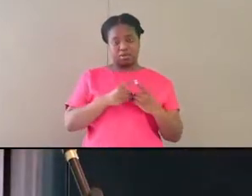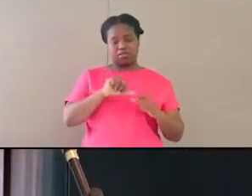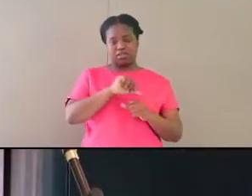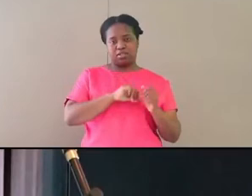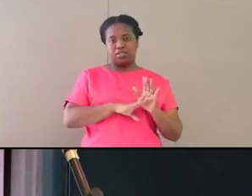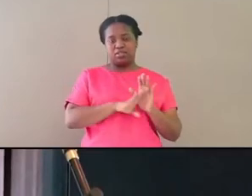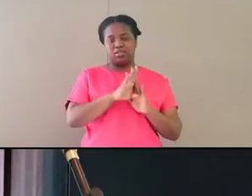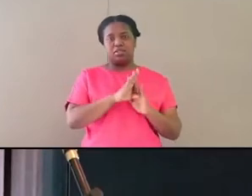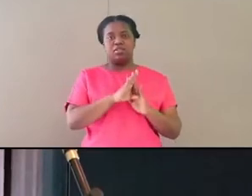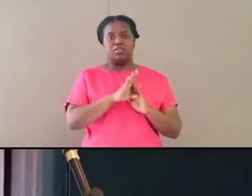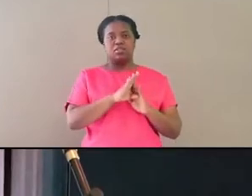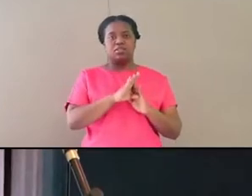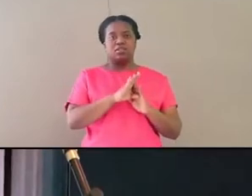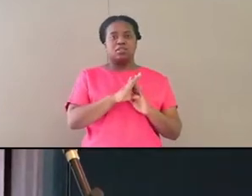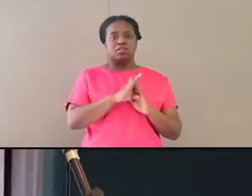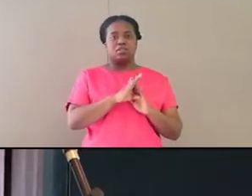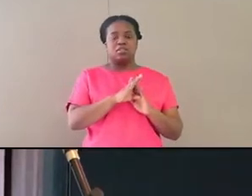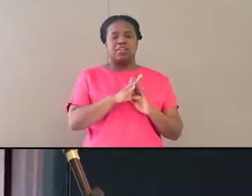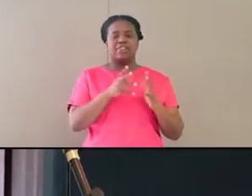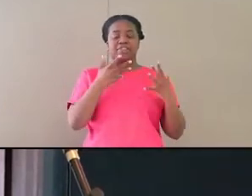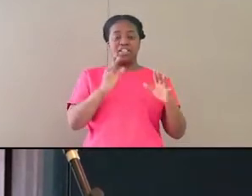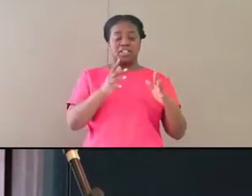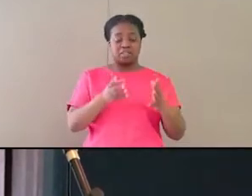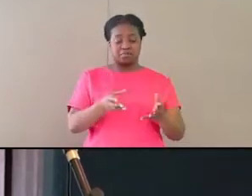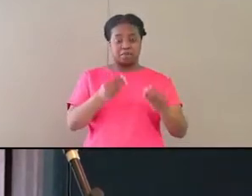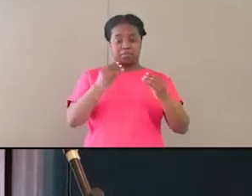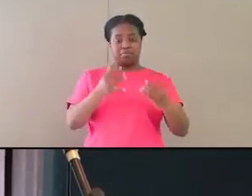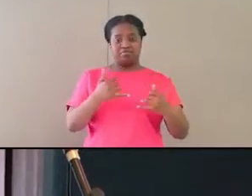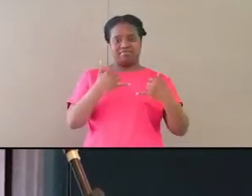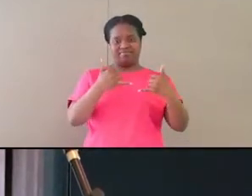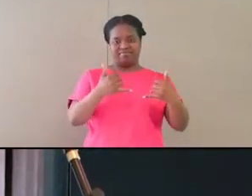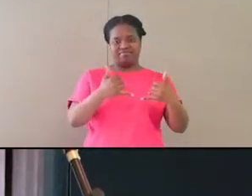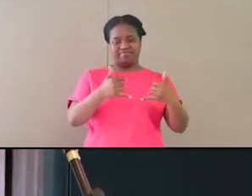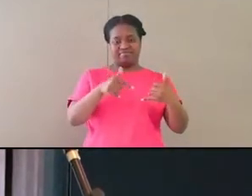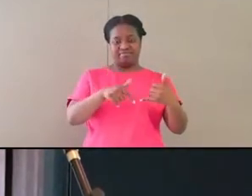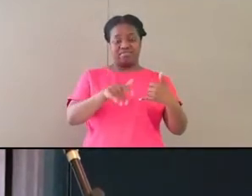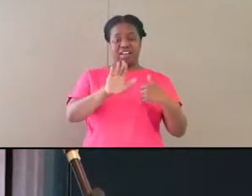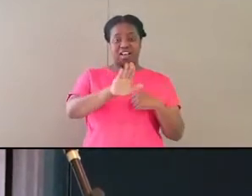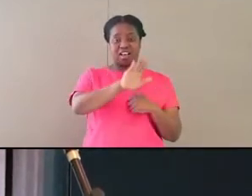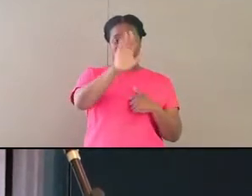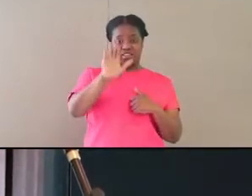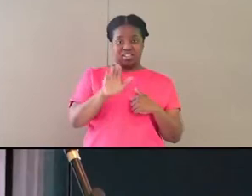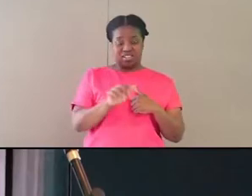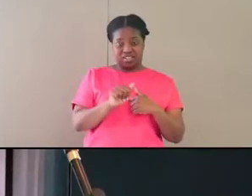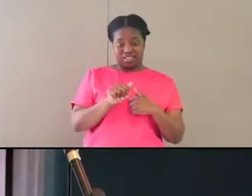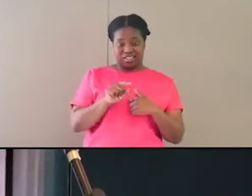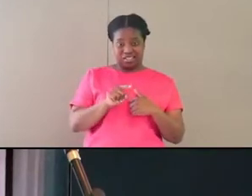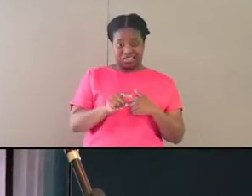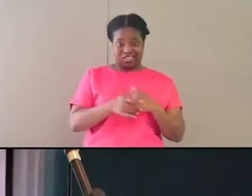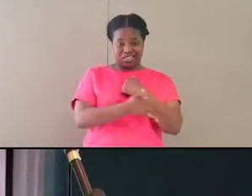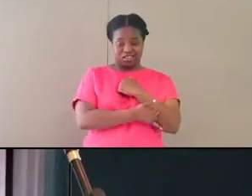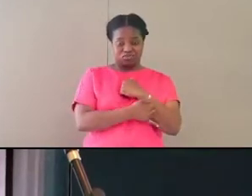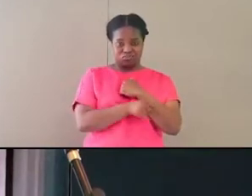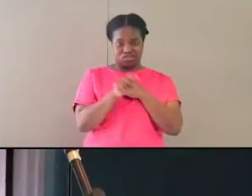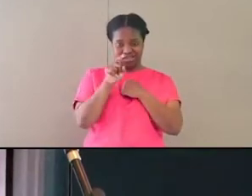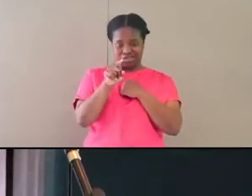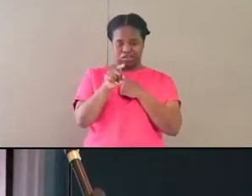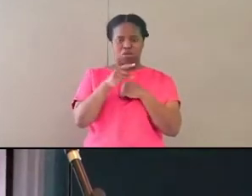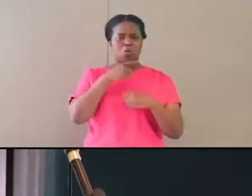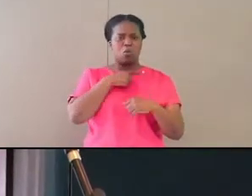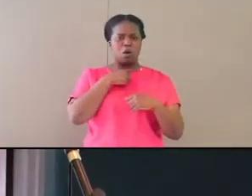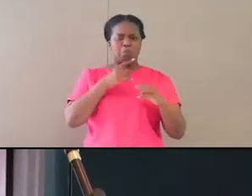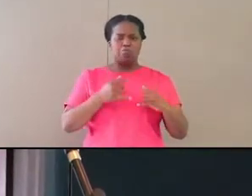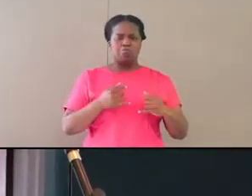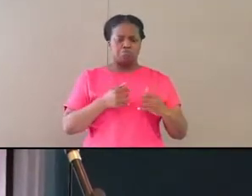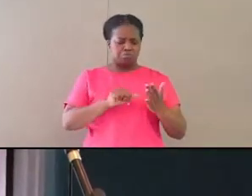Development was given an award in Abidjan for the extension